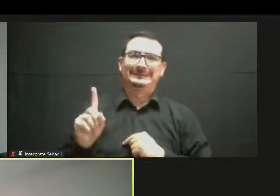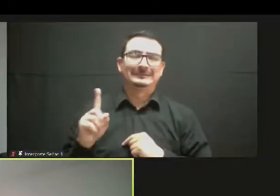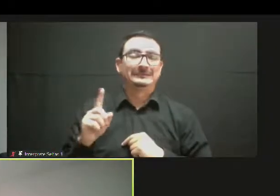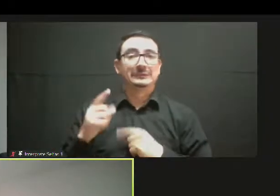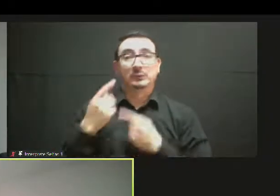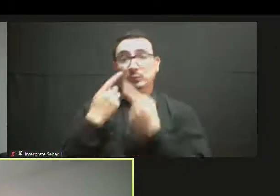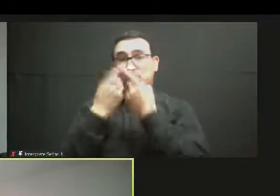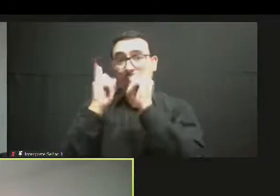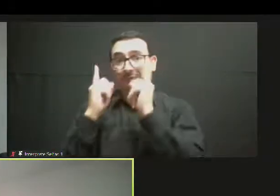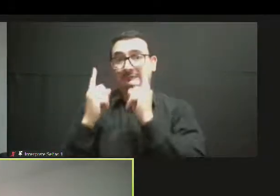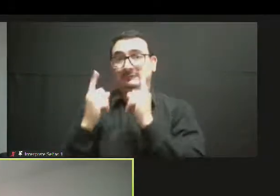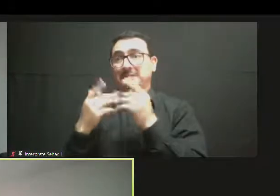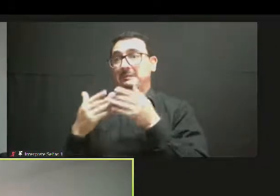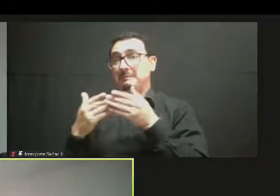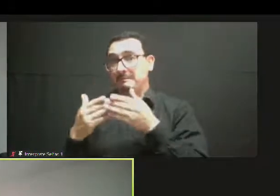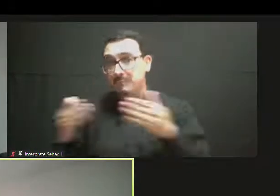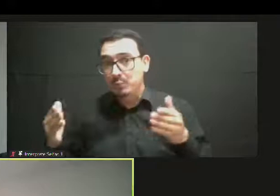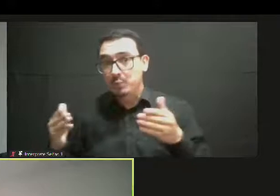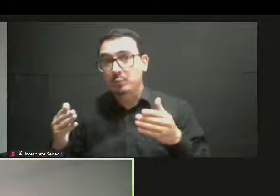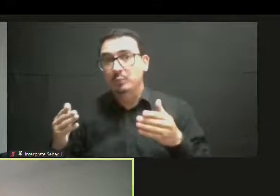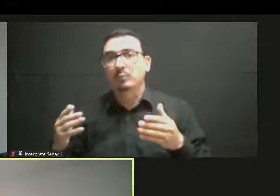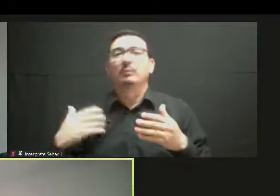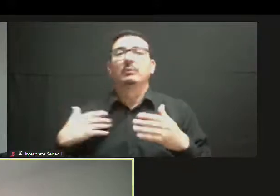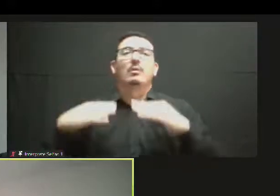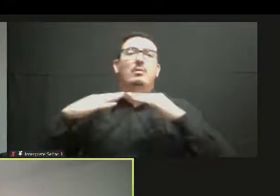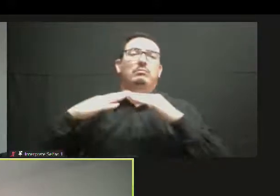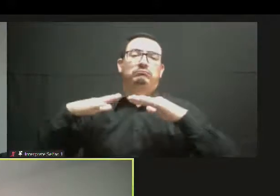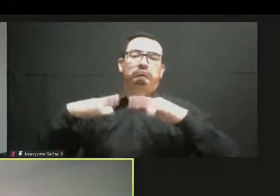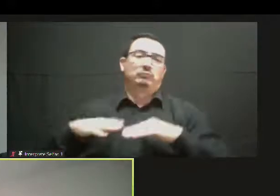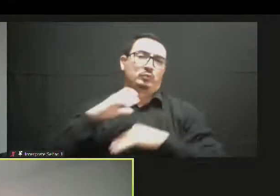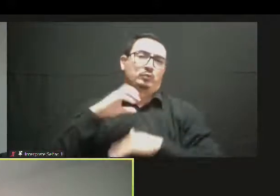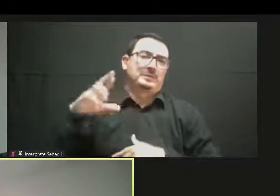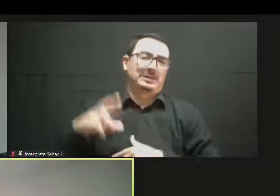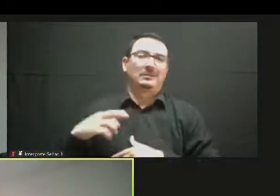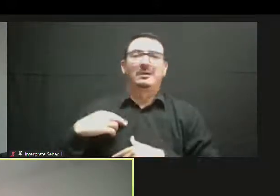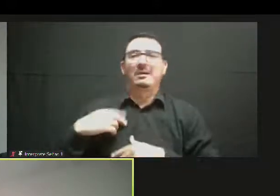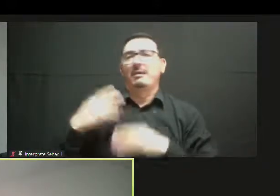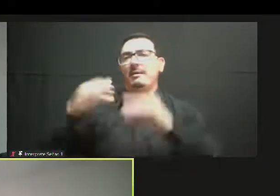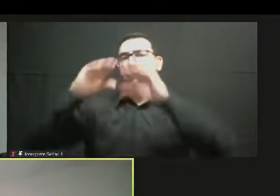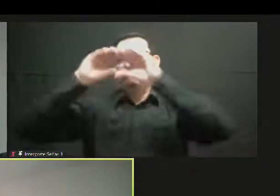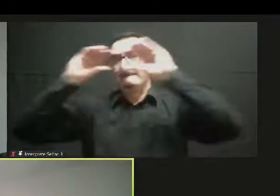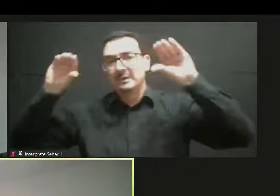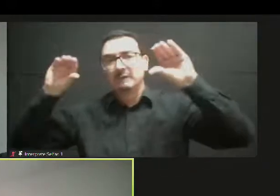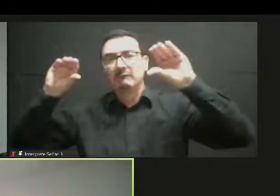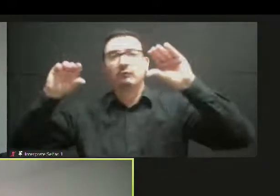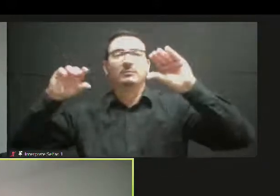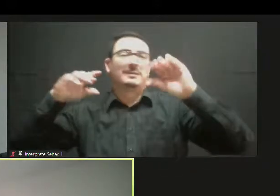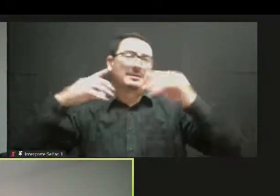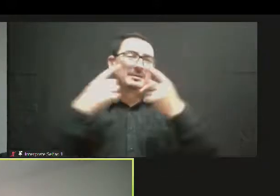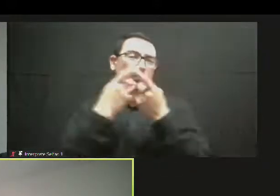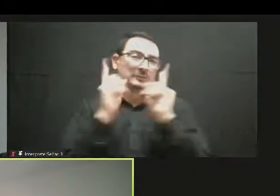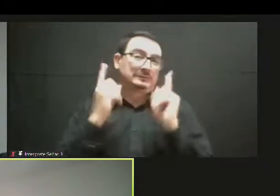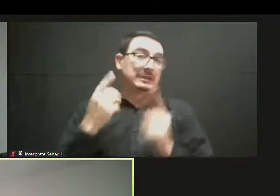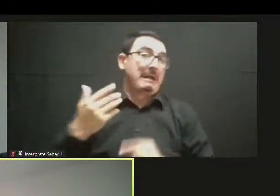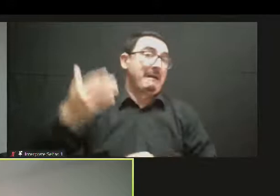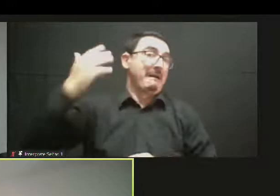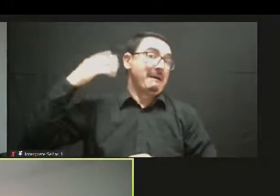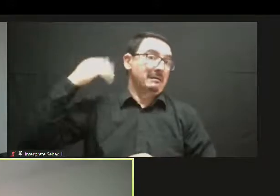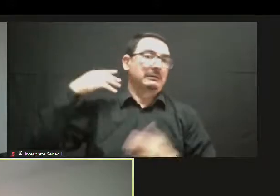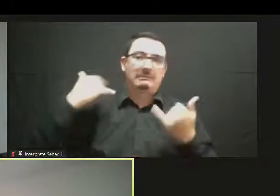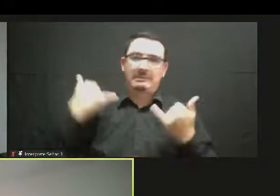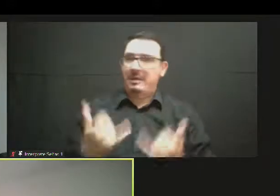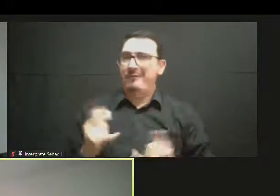academic platforms, etc., because things are happening so quickly, as we know. So in this point in time, where we